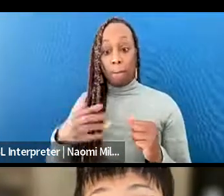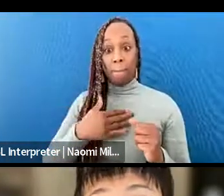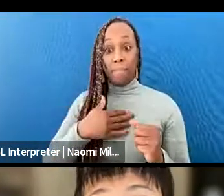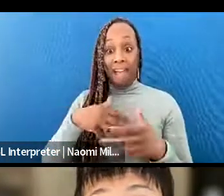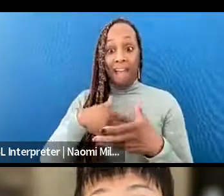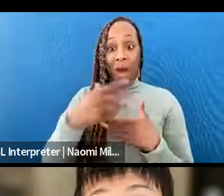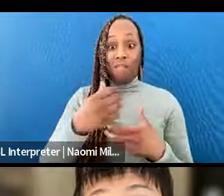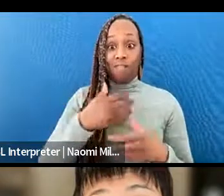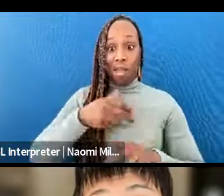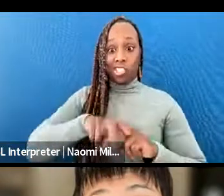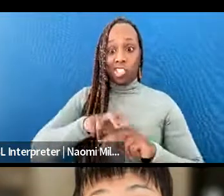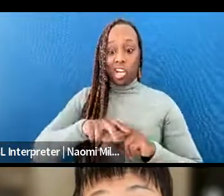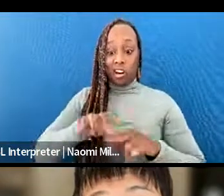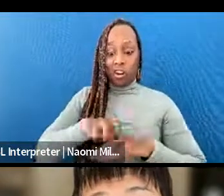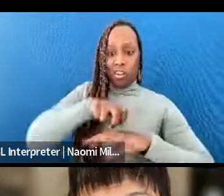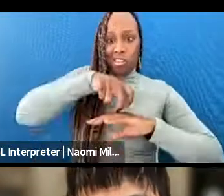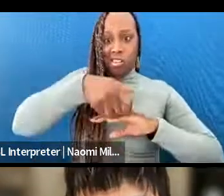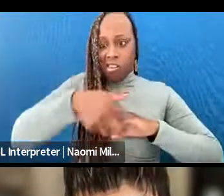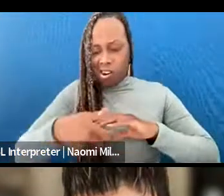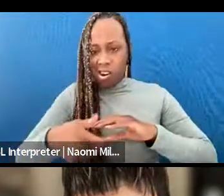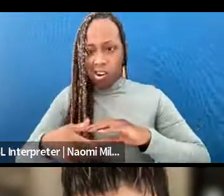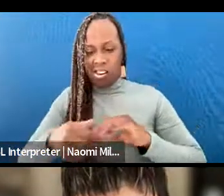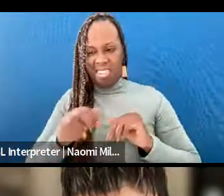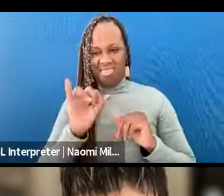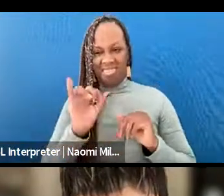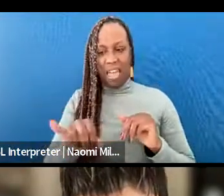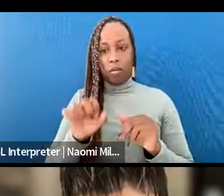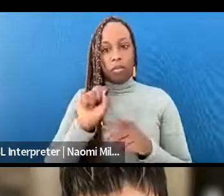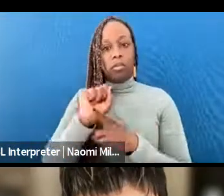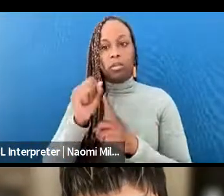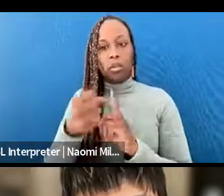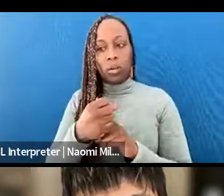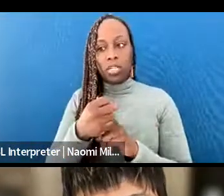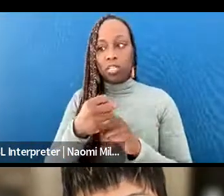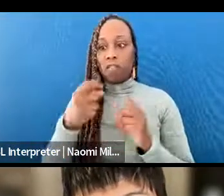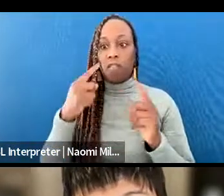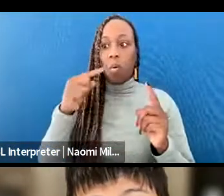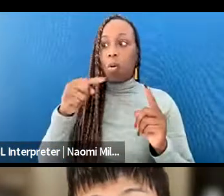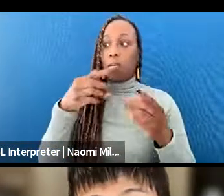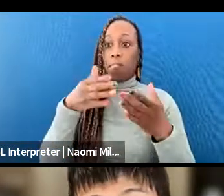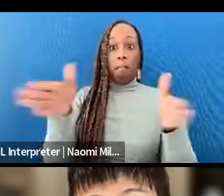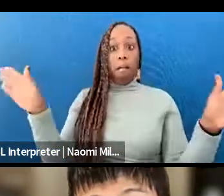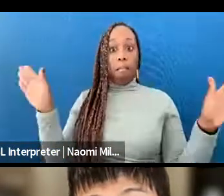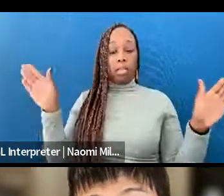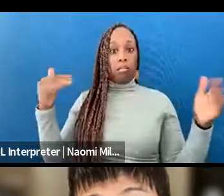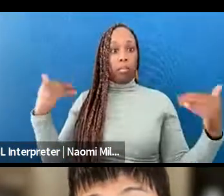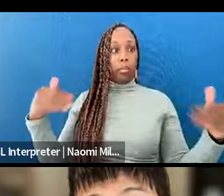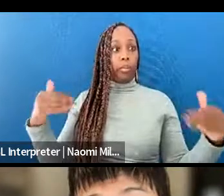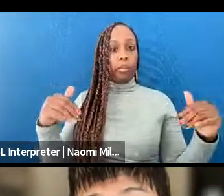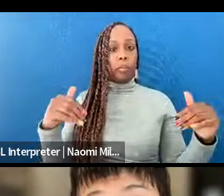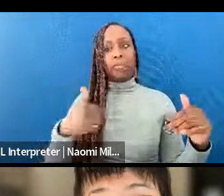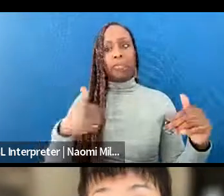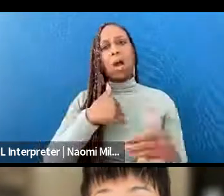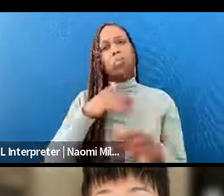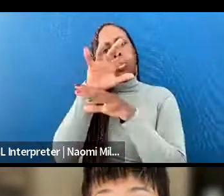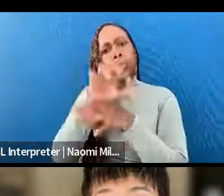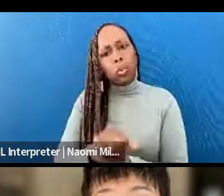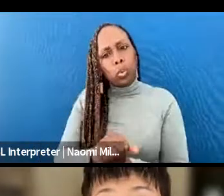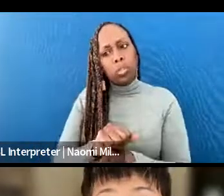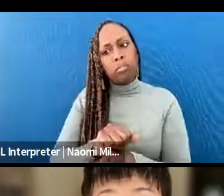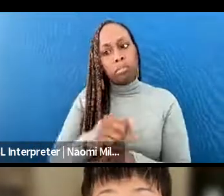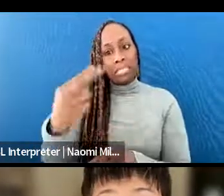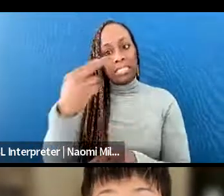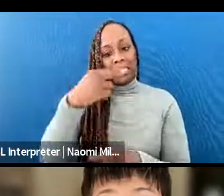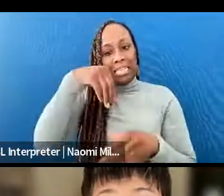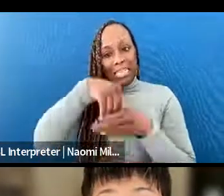chair was a situation in public where, you know, I was used to being seen in my chair. That